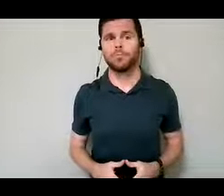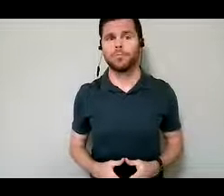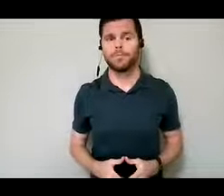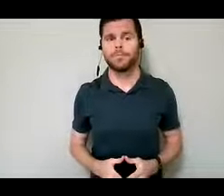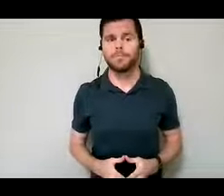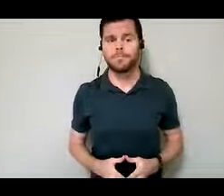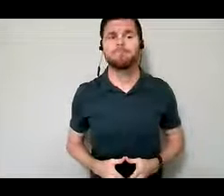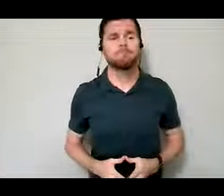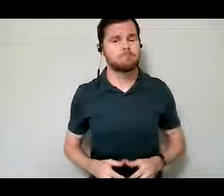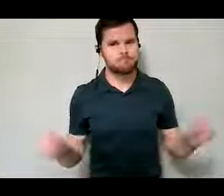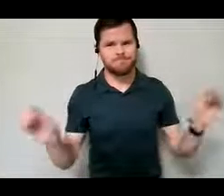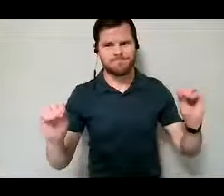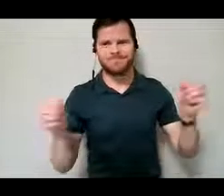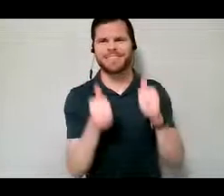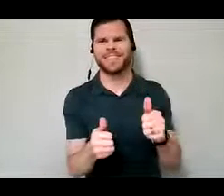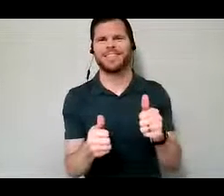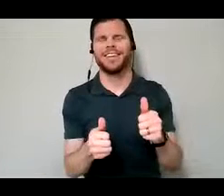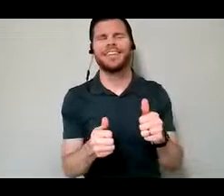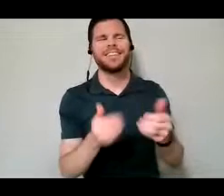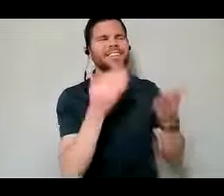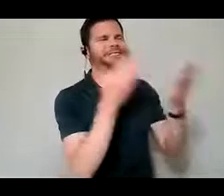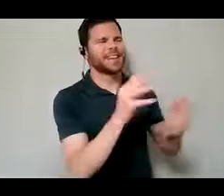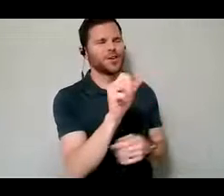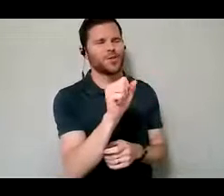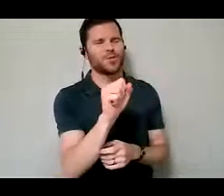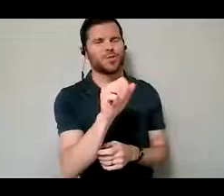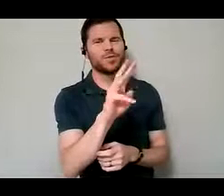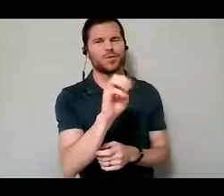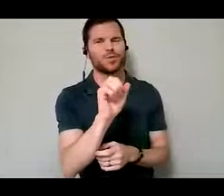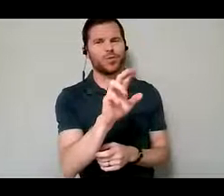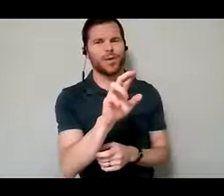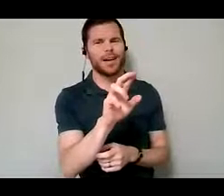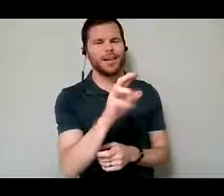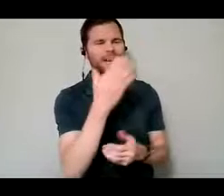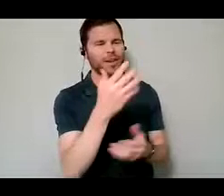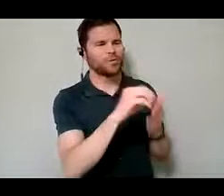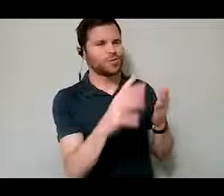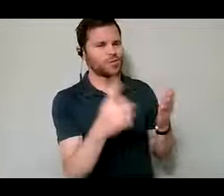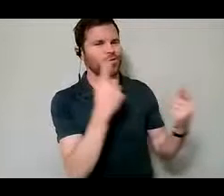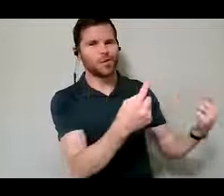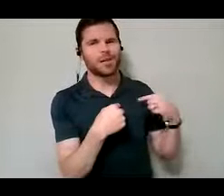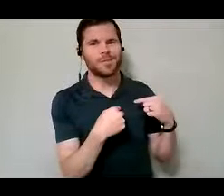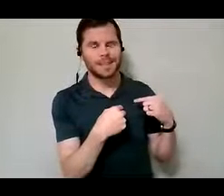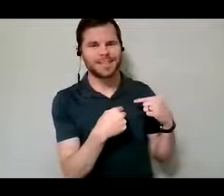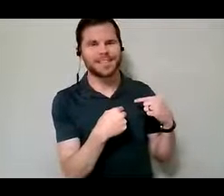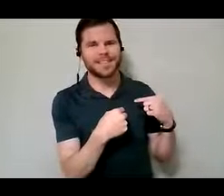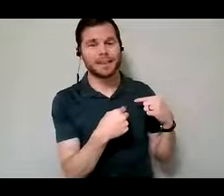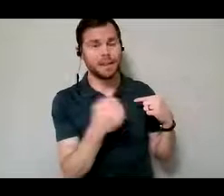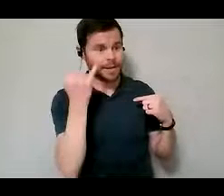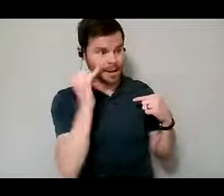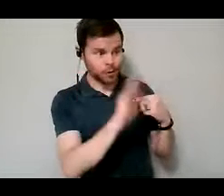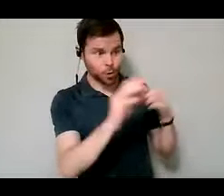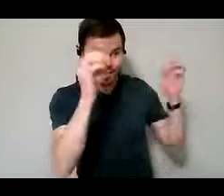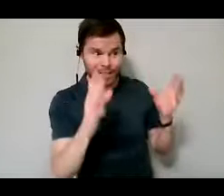All right, looks like there's no questions for SWARE. Thank you, students, for coming. I know if your teachers had a problem with you leaving, let